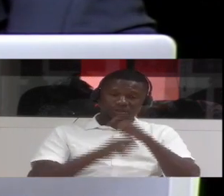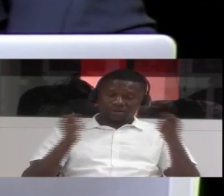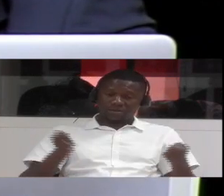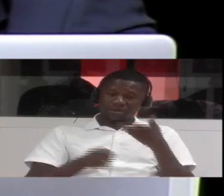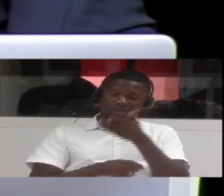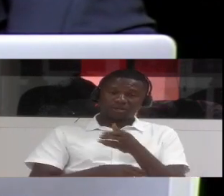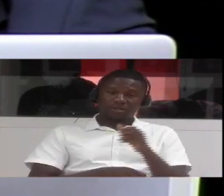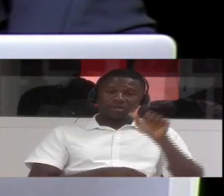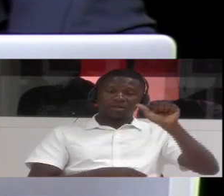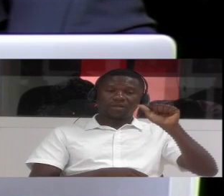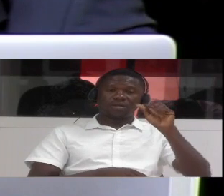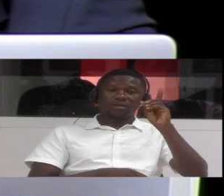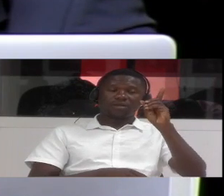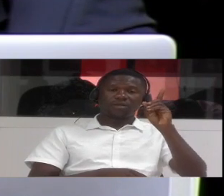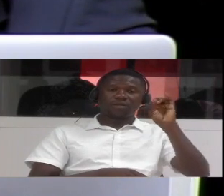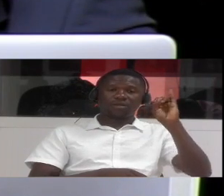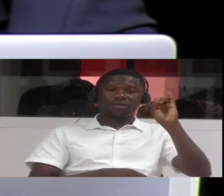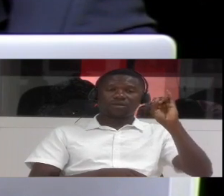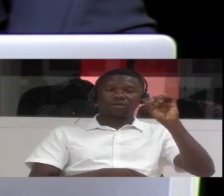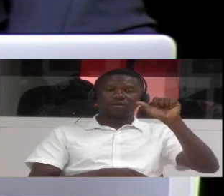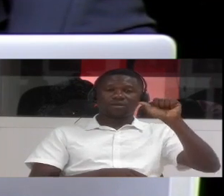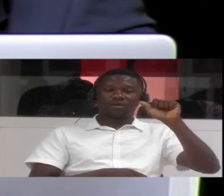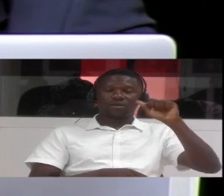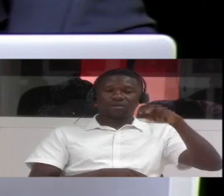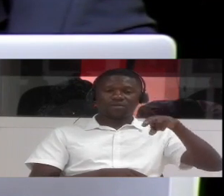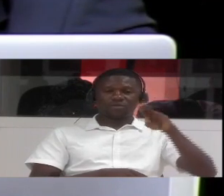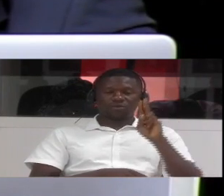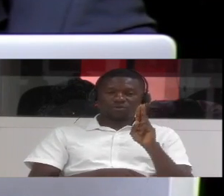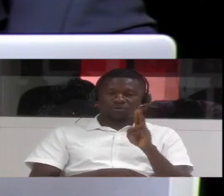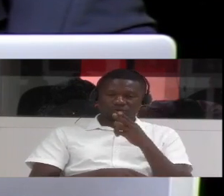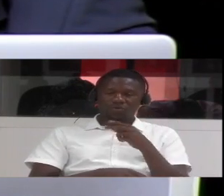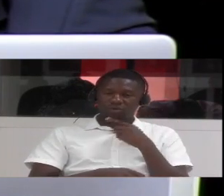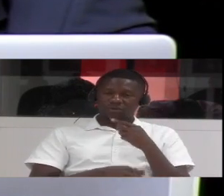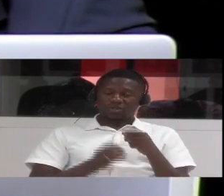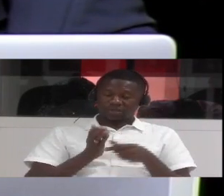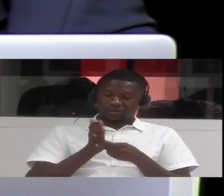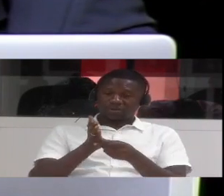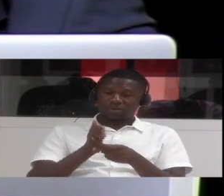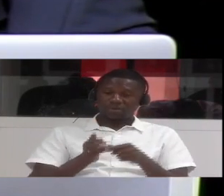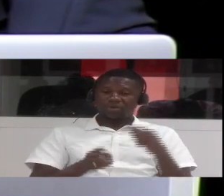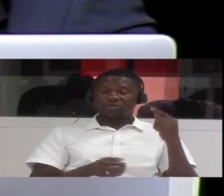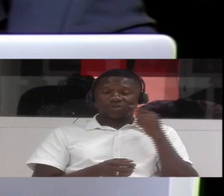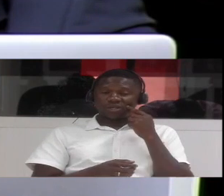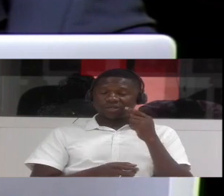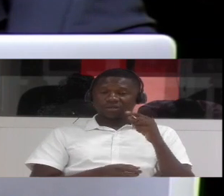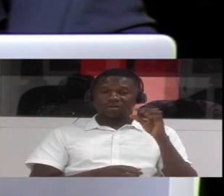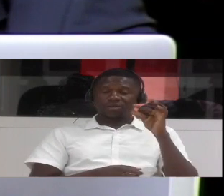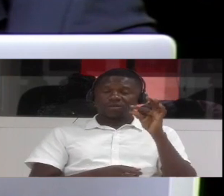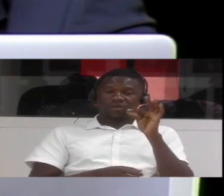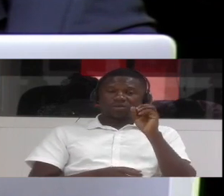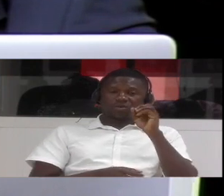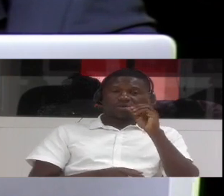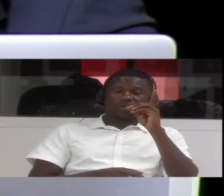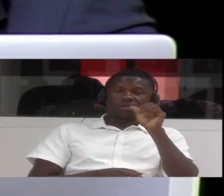Adiamo was the proprietor of and the editor of Today newspaper. And I must say, Today also